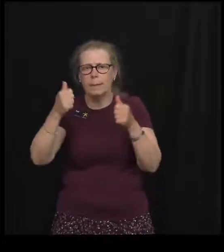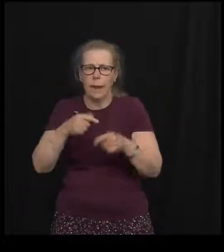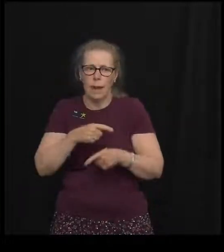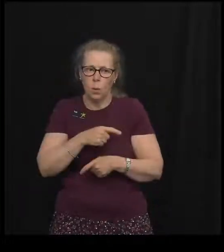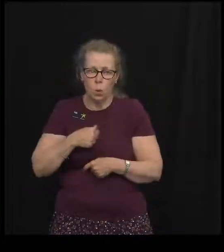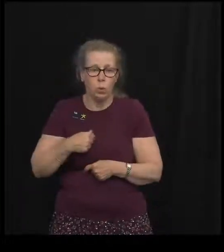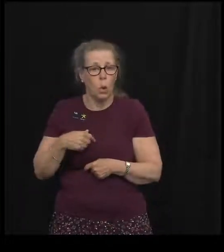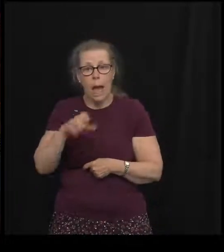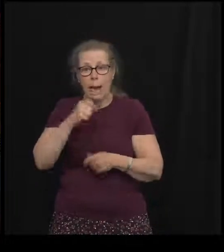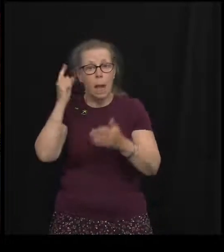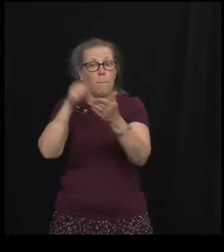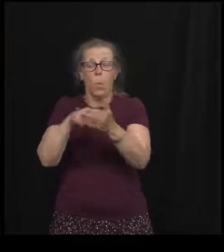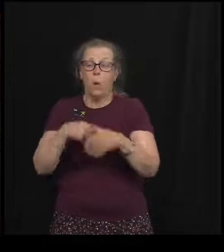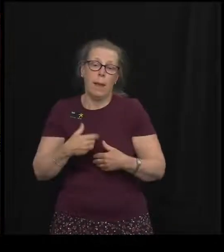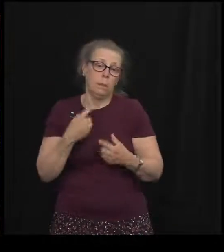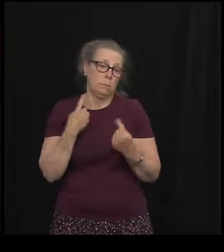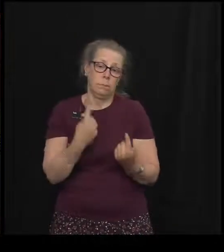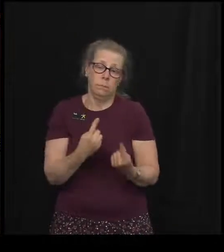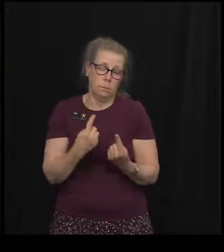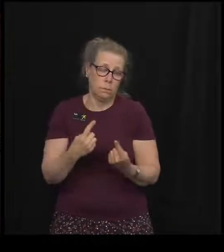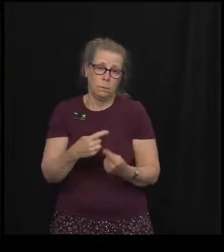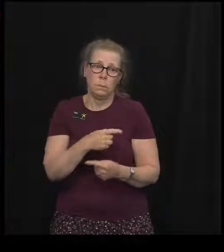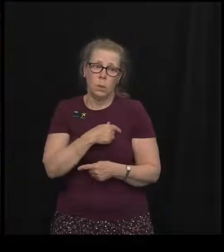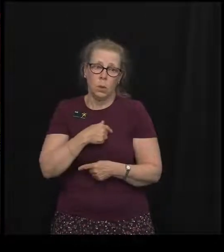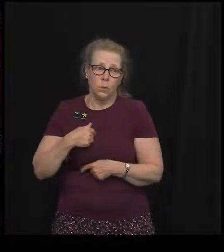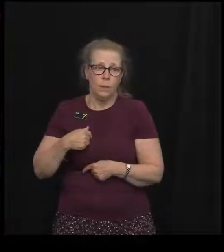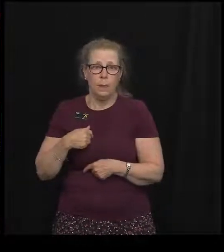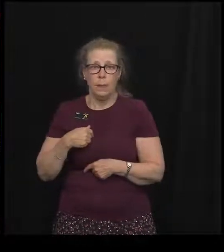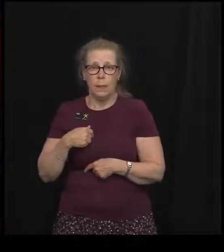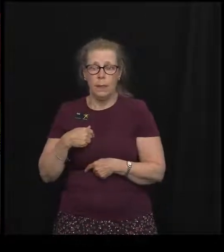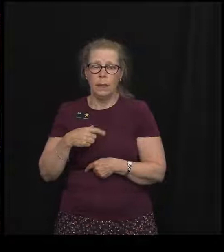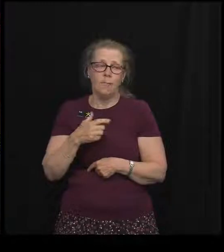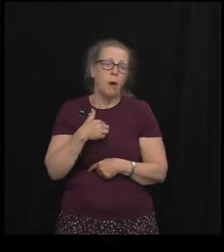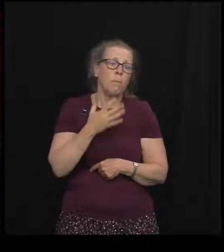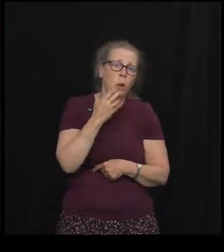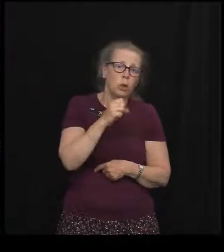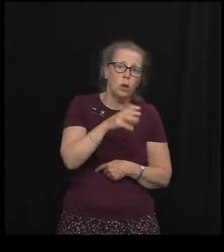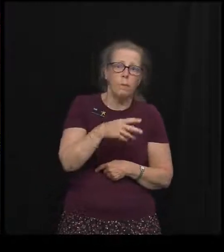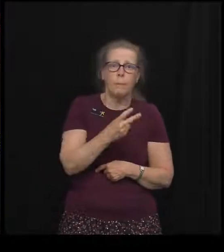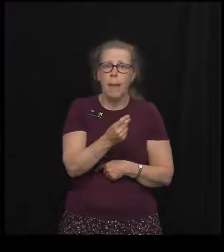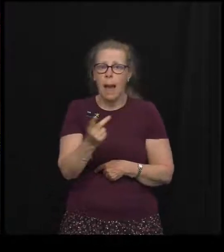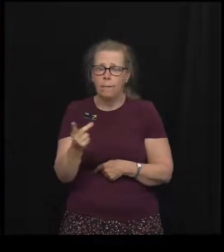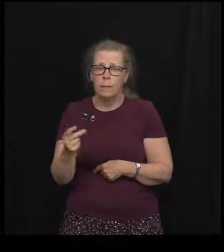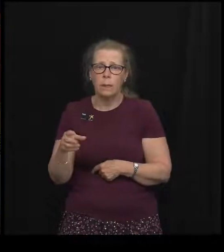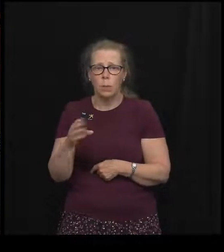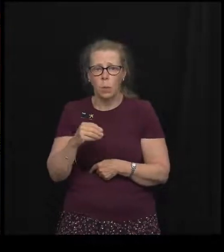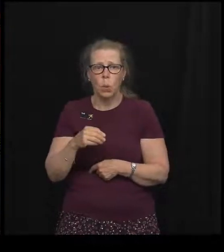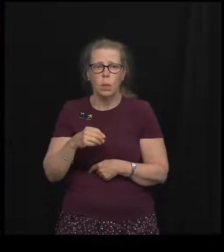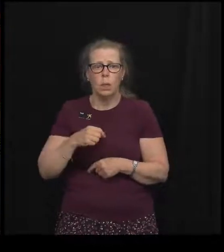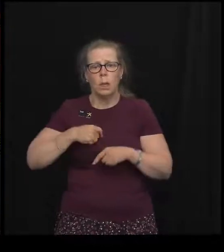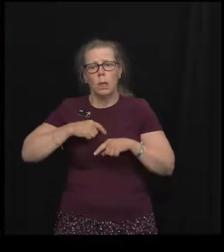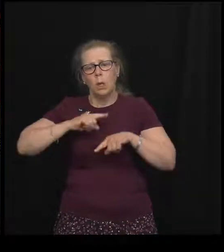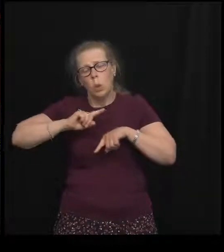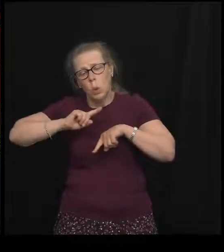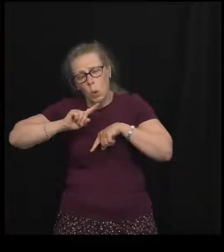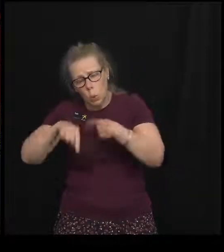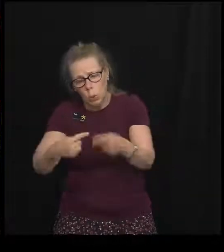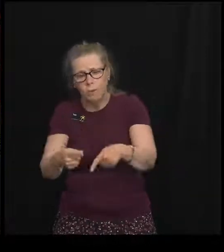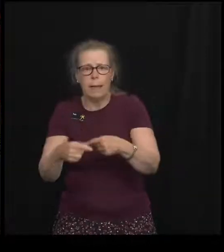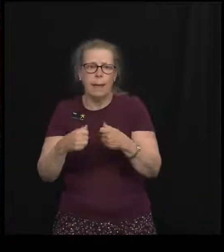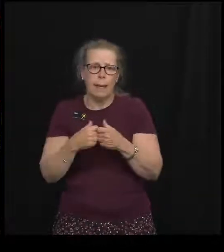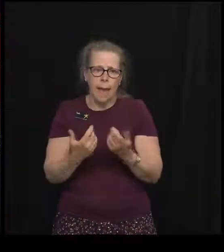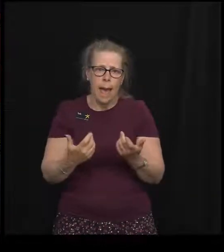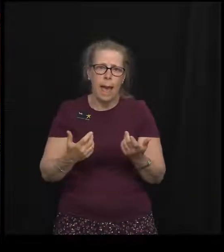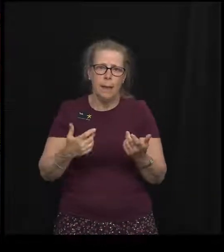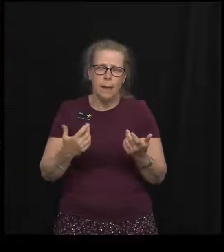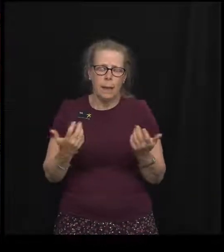in that respect. Let's remember, and I think all of us in this tent, when we speak to others, say, oh, you work with development or invest in development issues. Is there actually